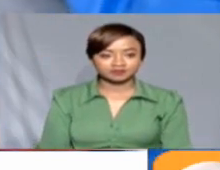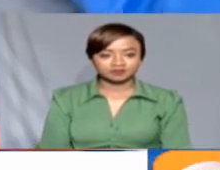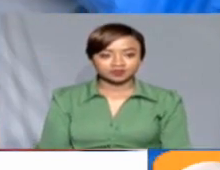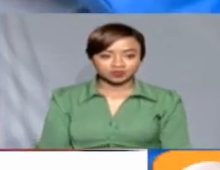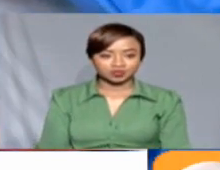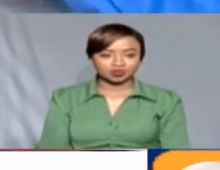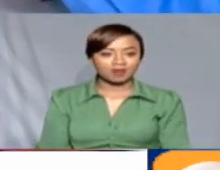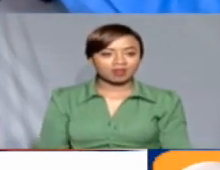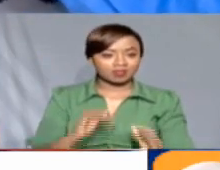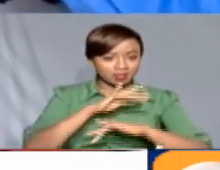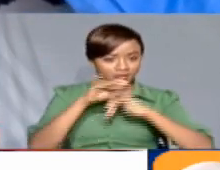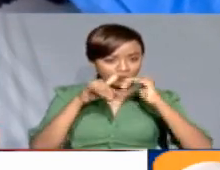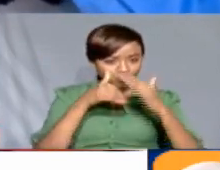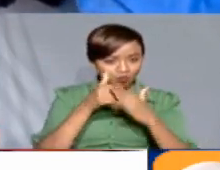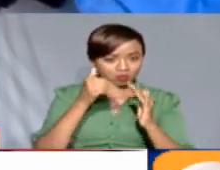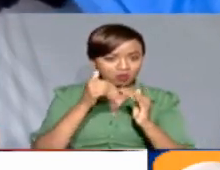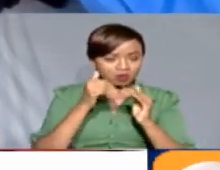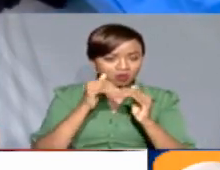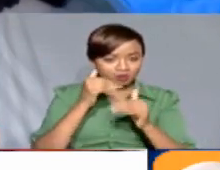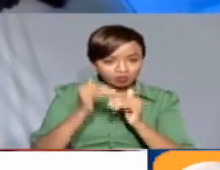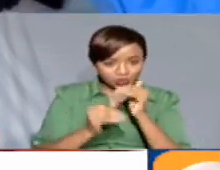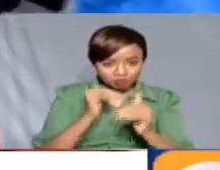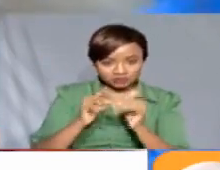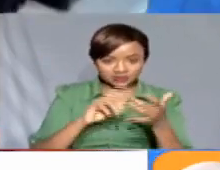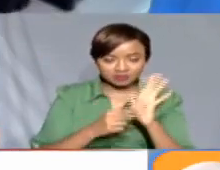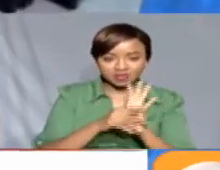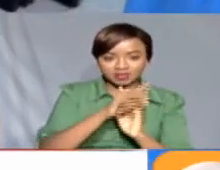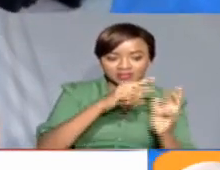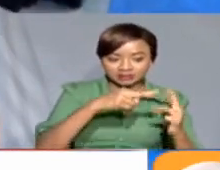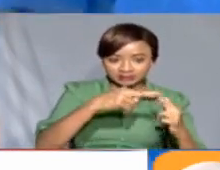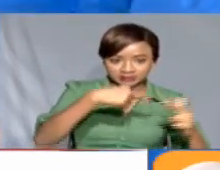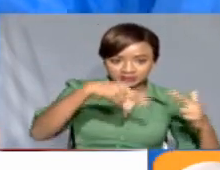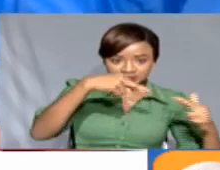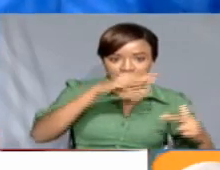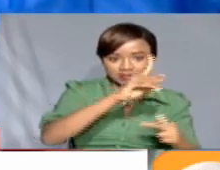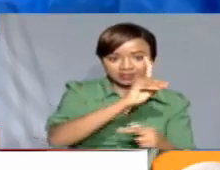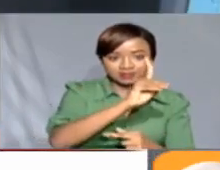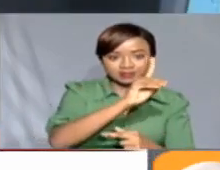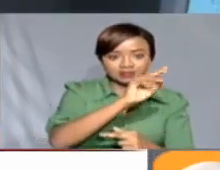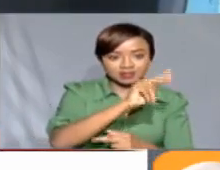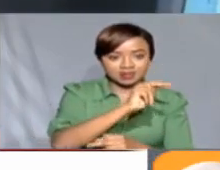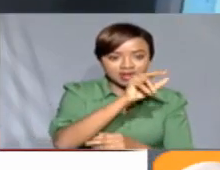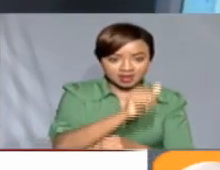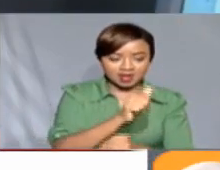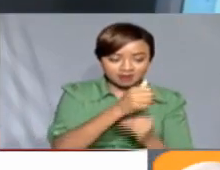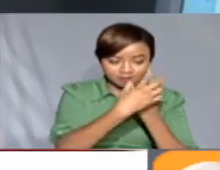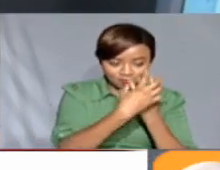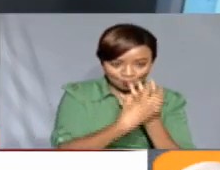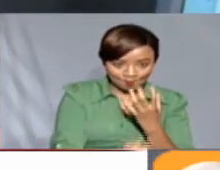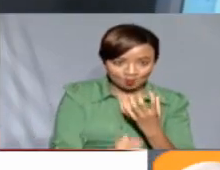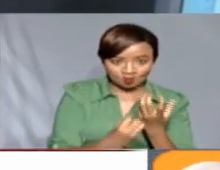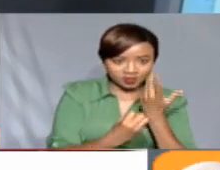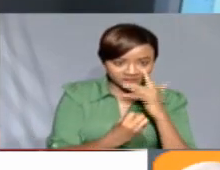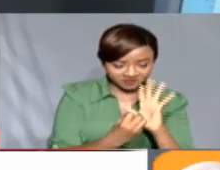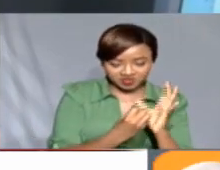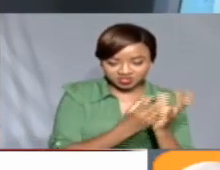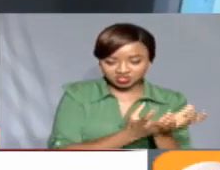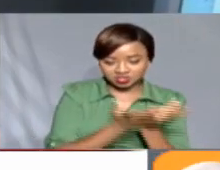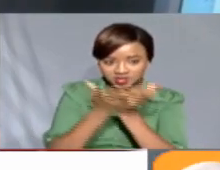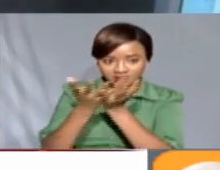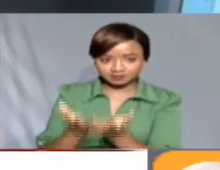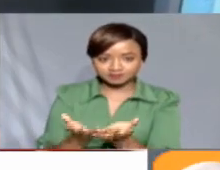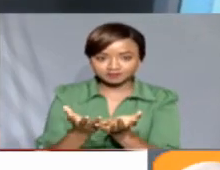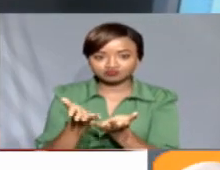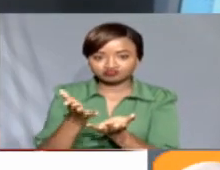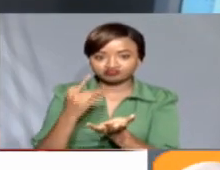system involves, so first DNA extraction, where all the DNA is extracted. Mm-hmm. It's then put into